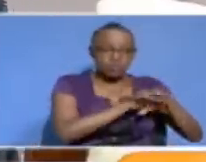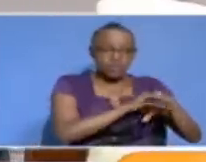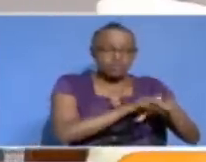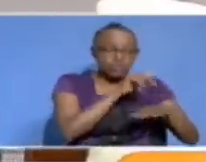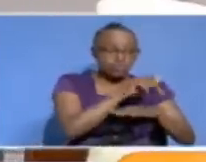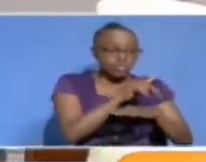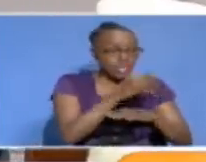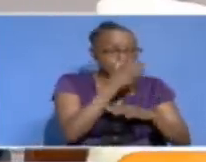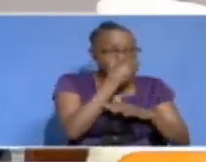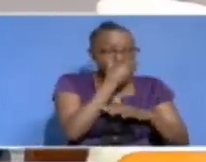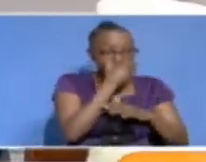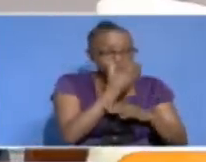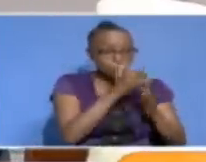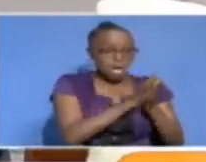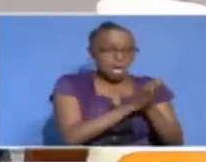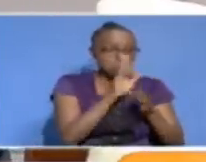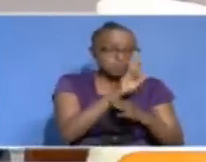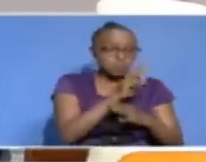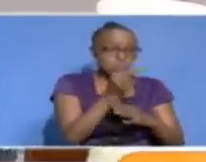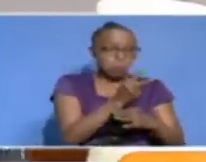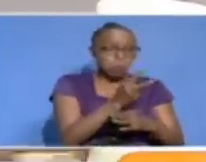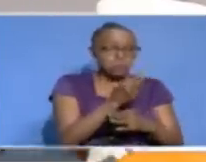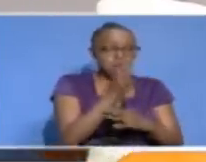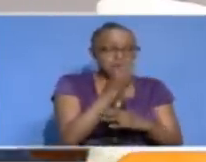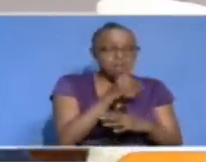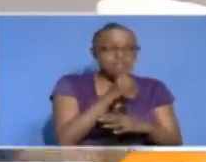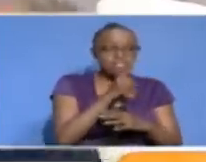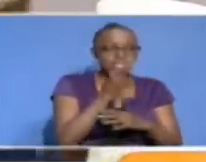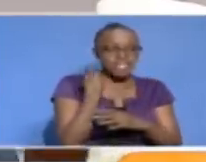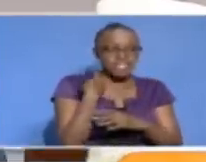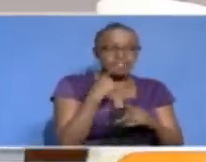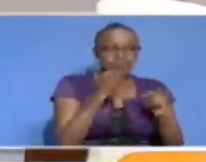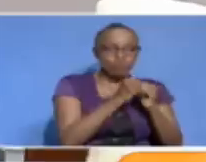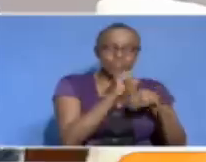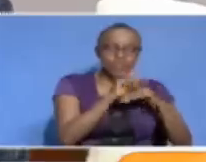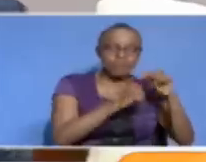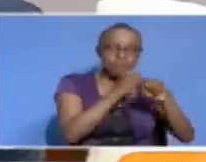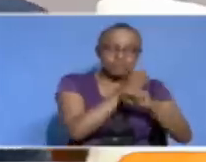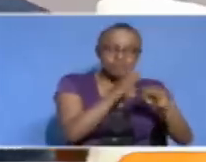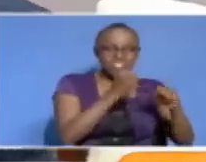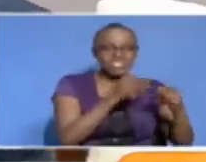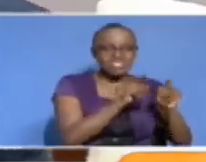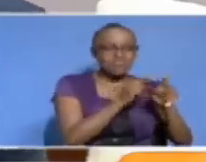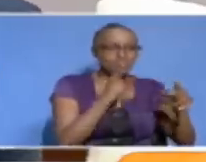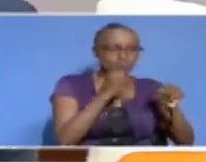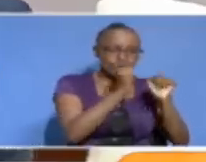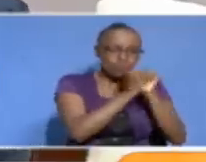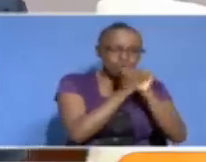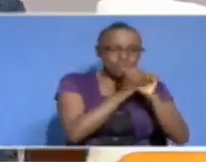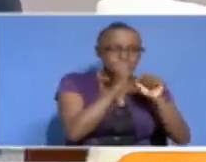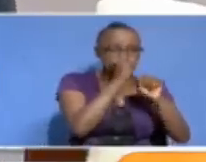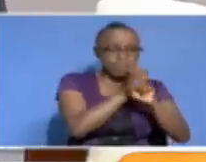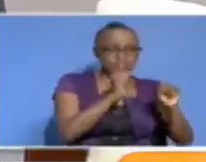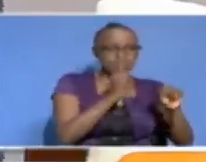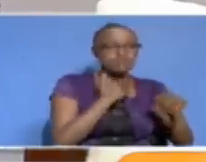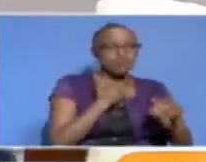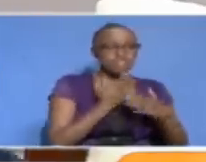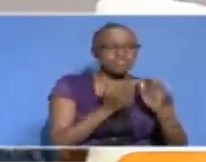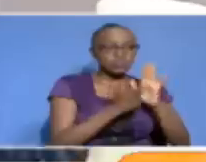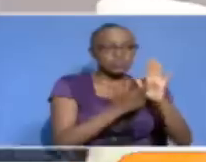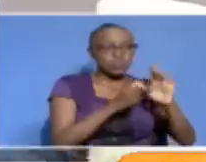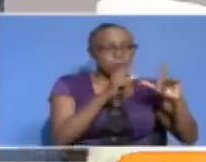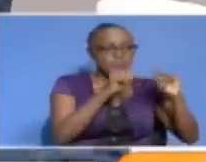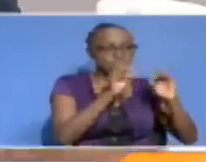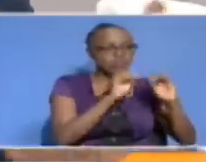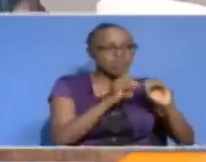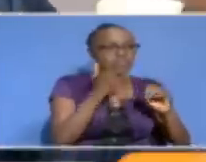deputy, they had lunch together. I spoke to both of them. Even yesterday, I spoke to the deputy. Today, I spoke to the president. But I don't want to show you messages